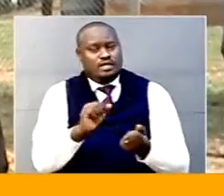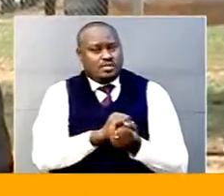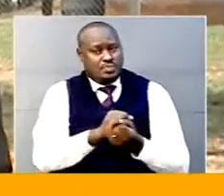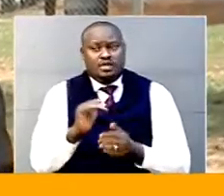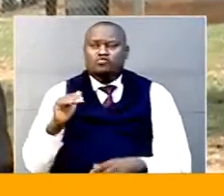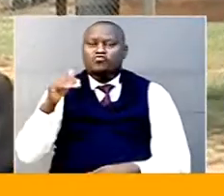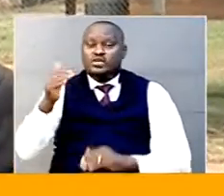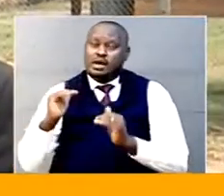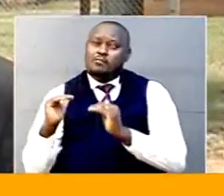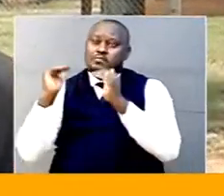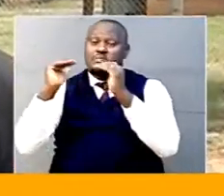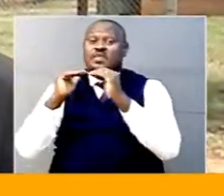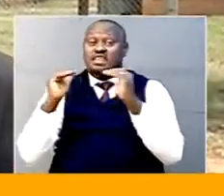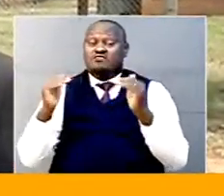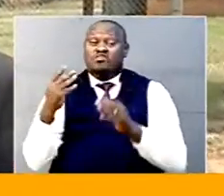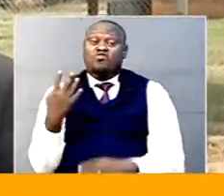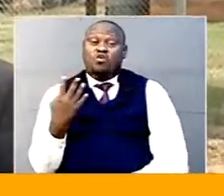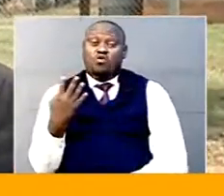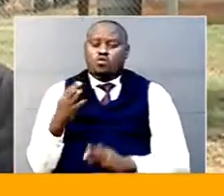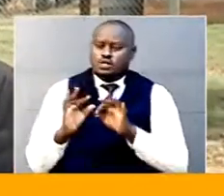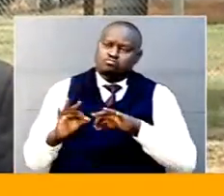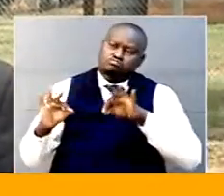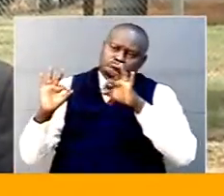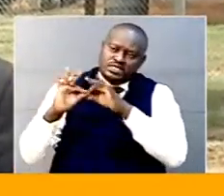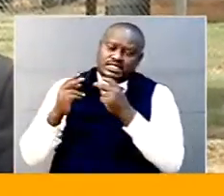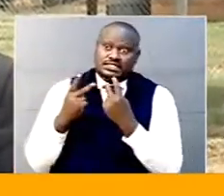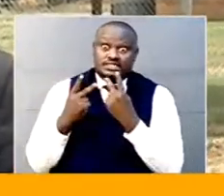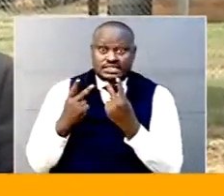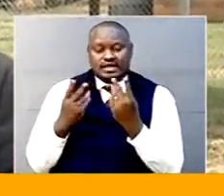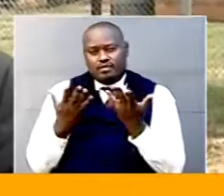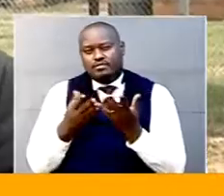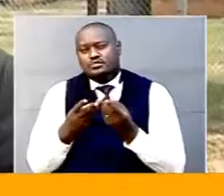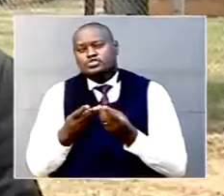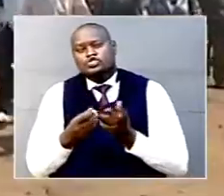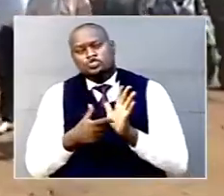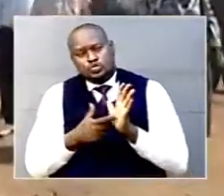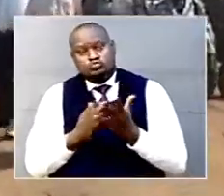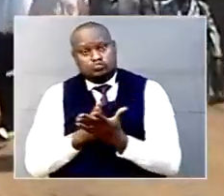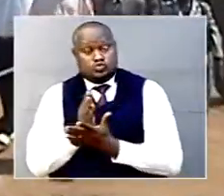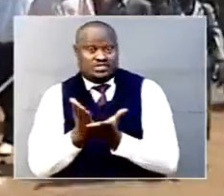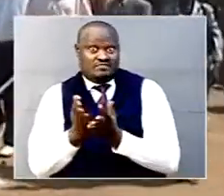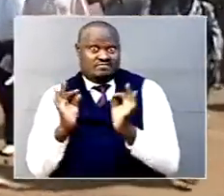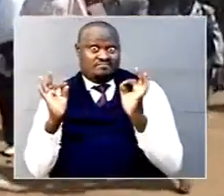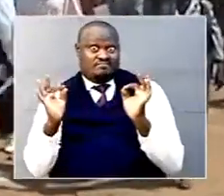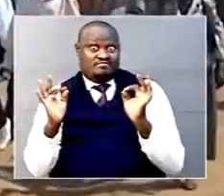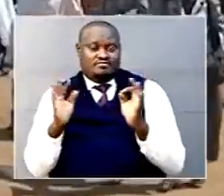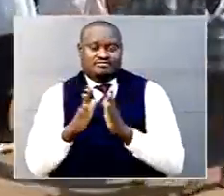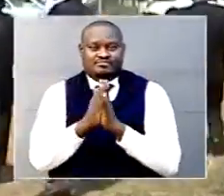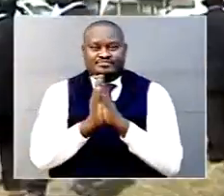comes, we will be able to see that the statistics shows for itself. Samuel